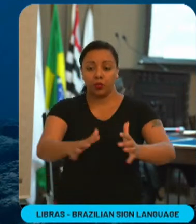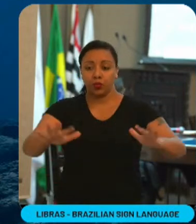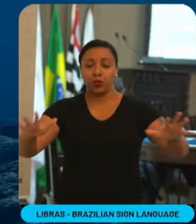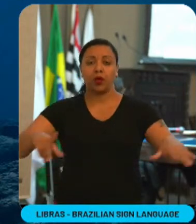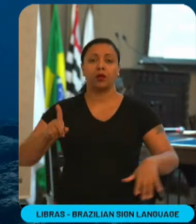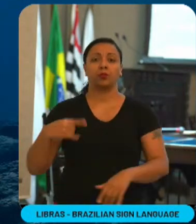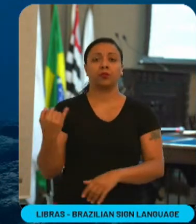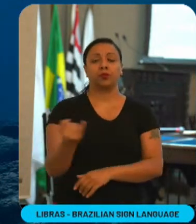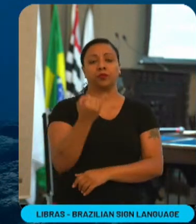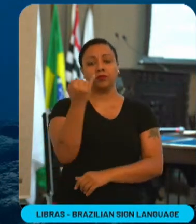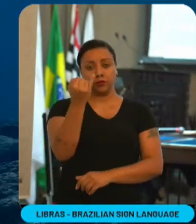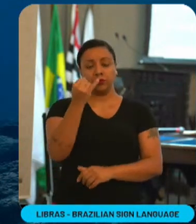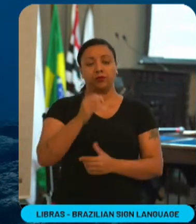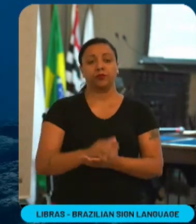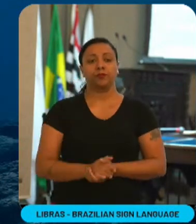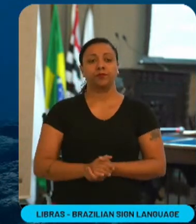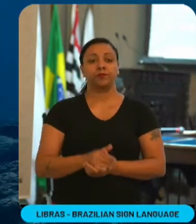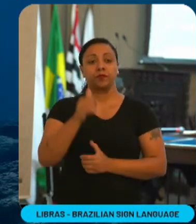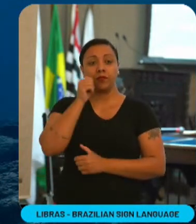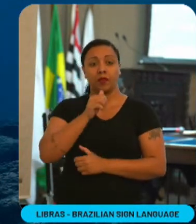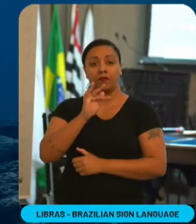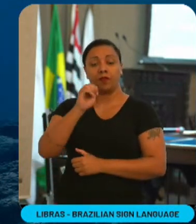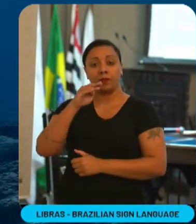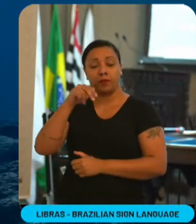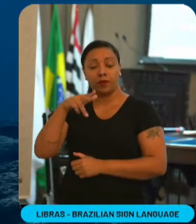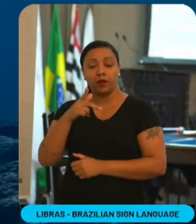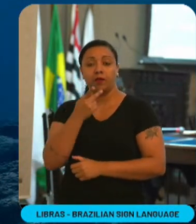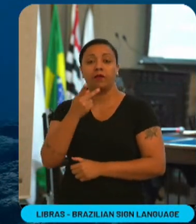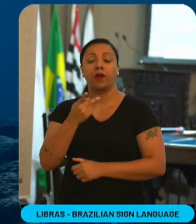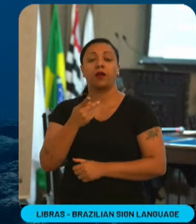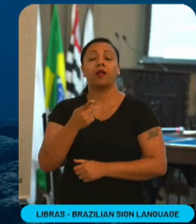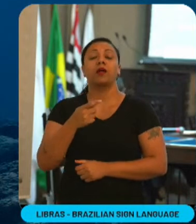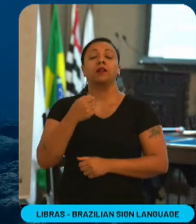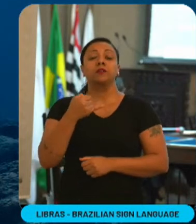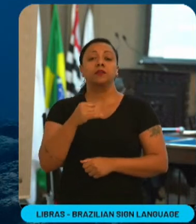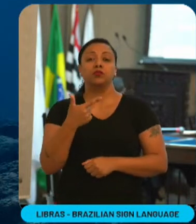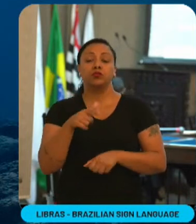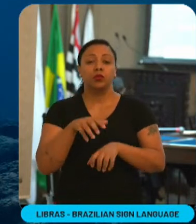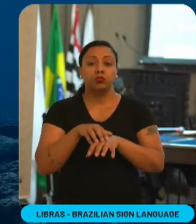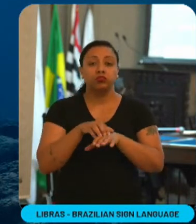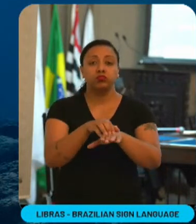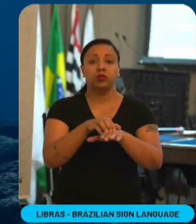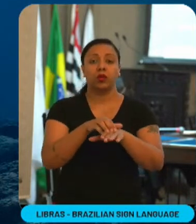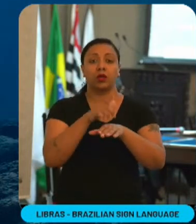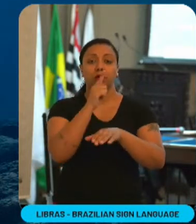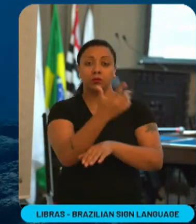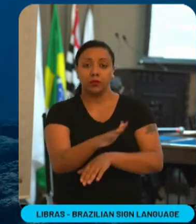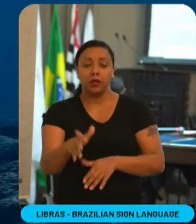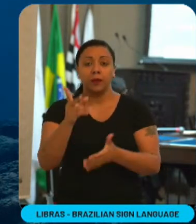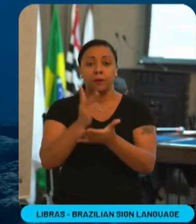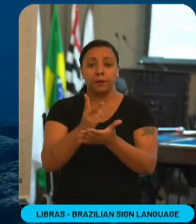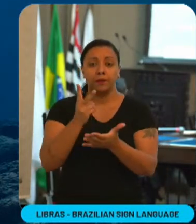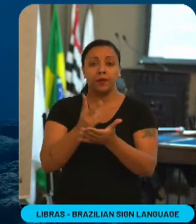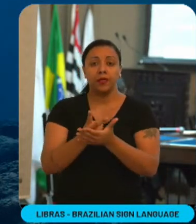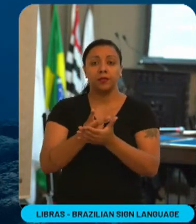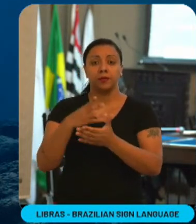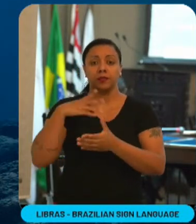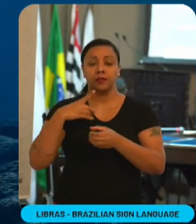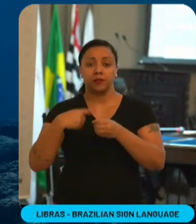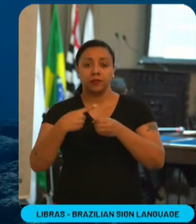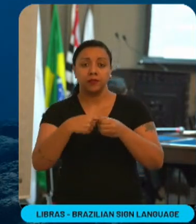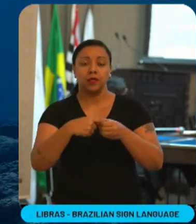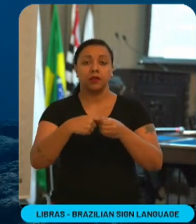about the relevance of the sea and the season of the ocean, you know. Because